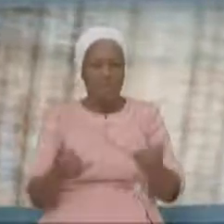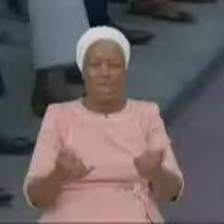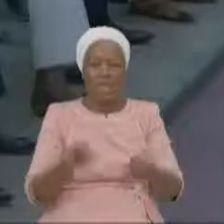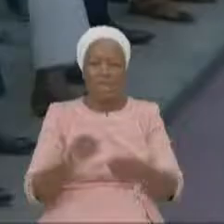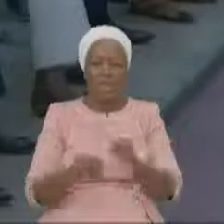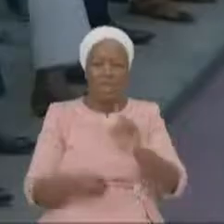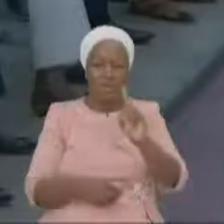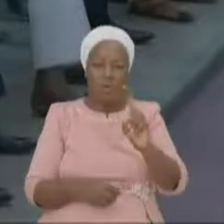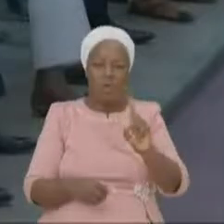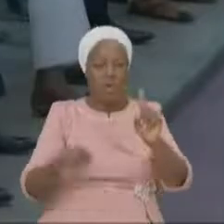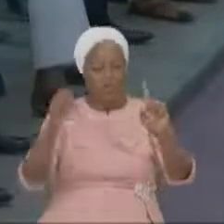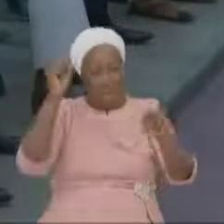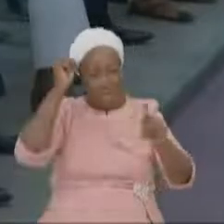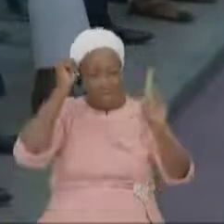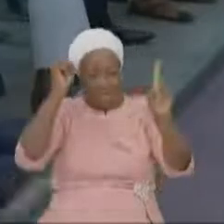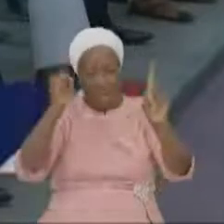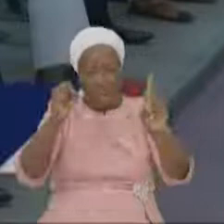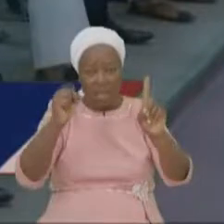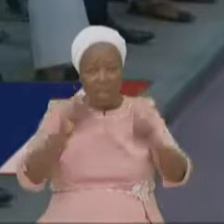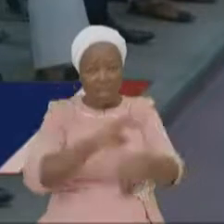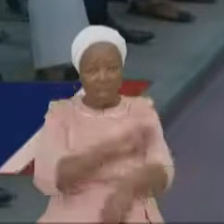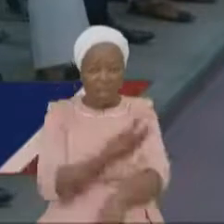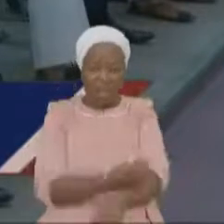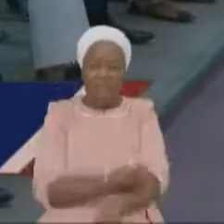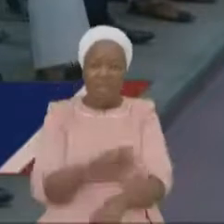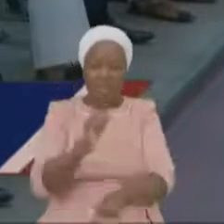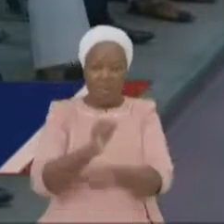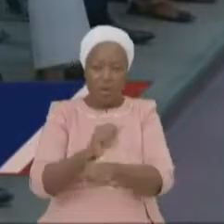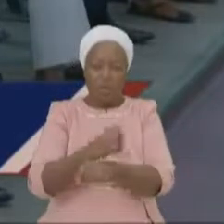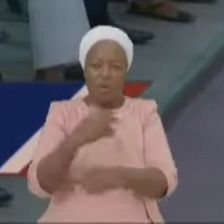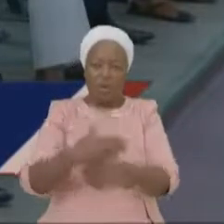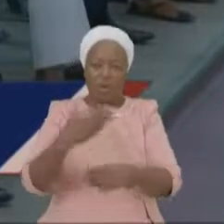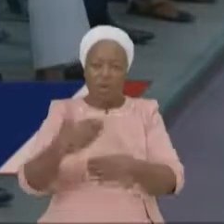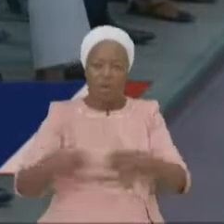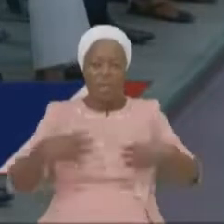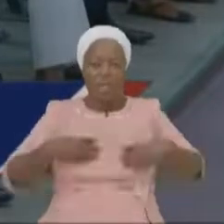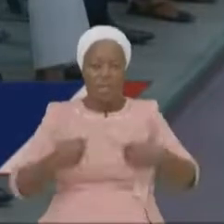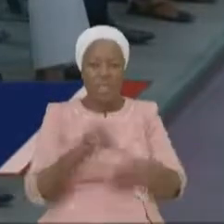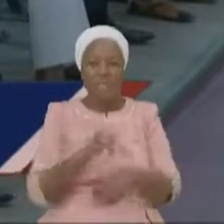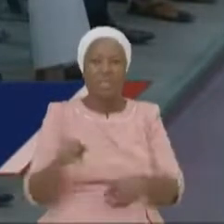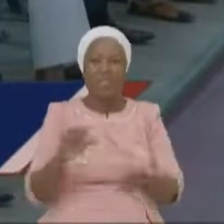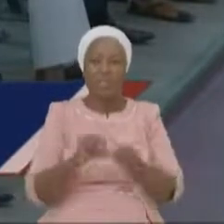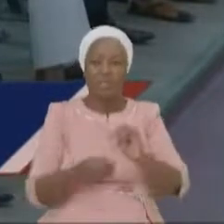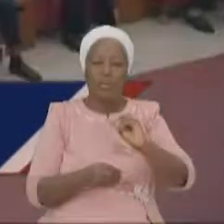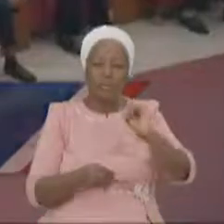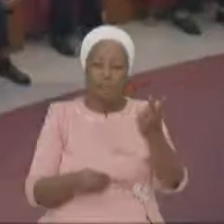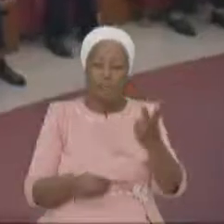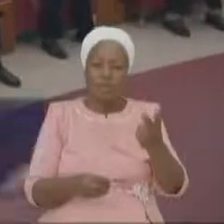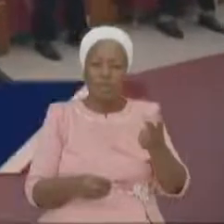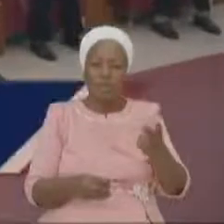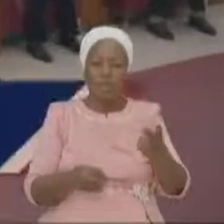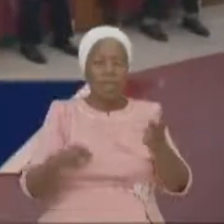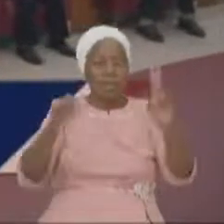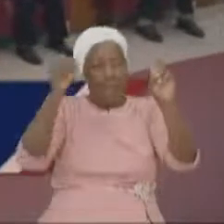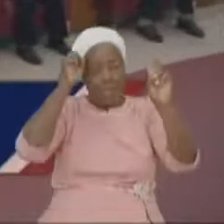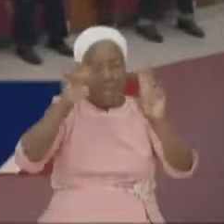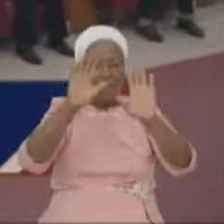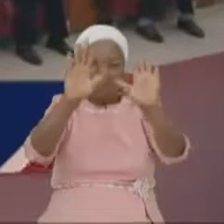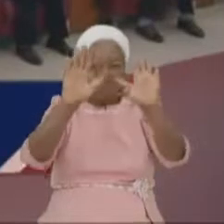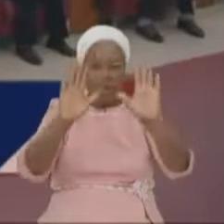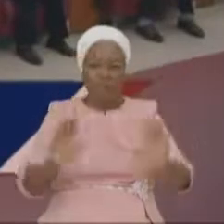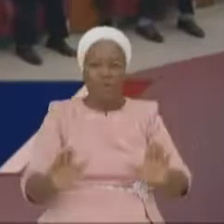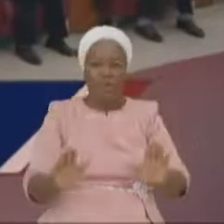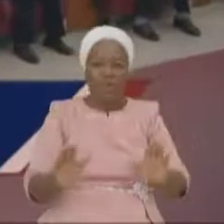his mighty works of total cure. Number two, his miraculous